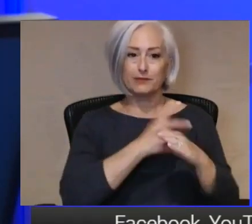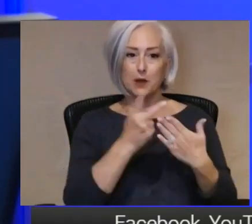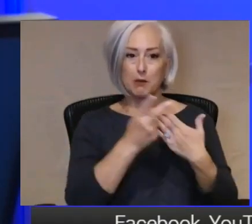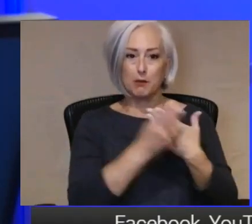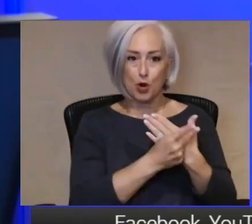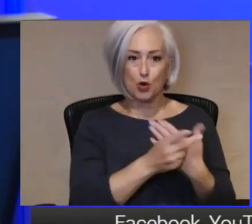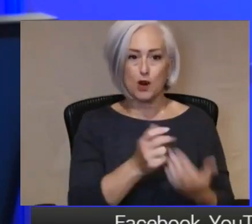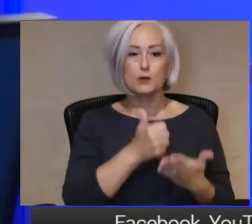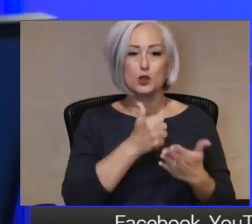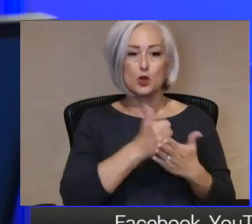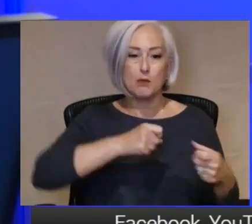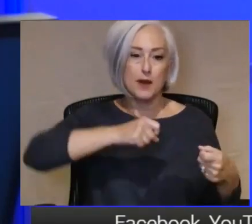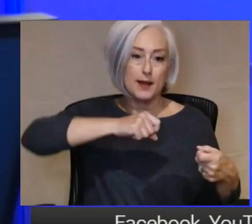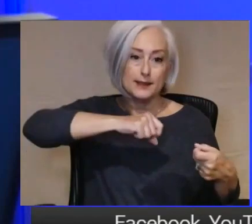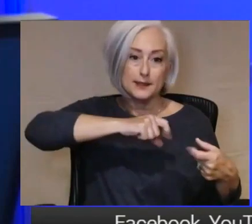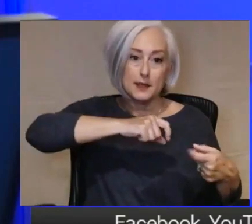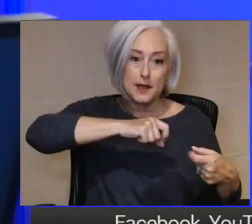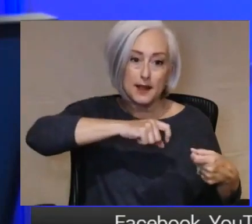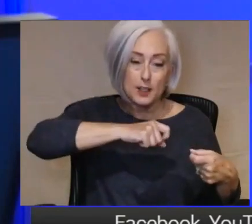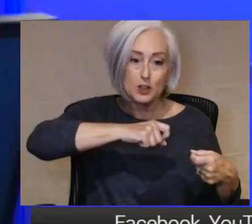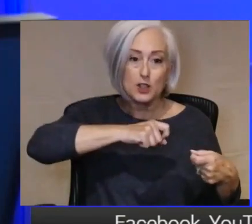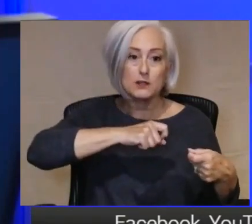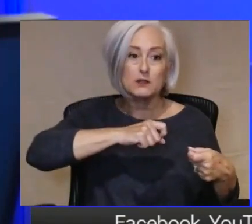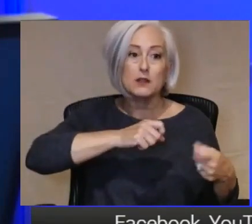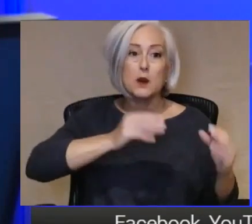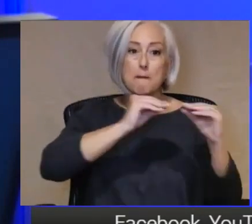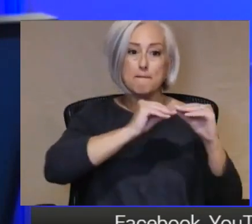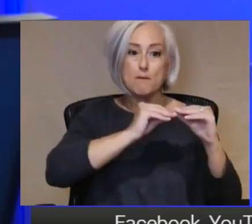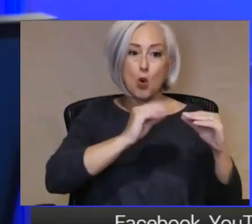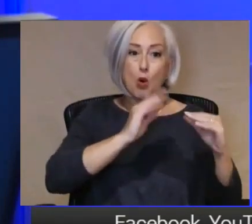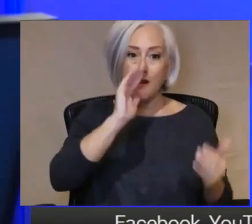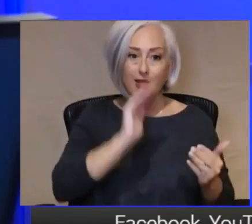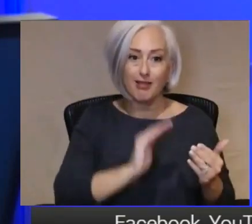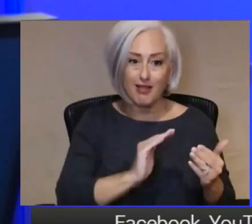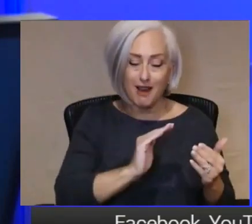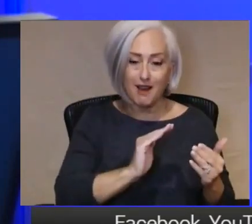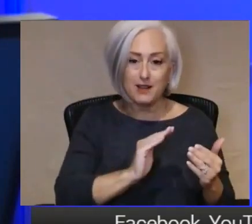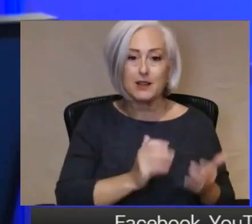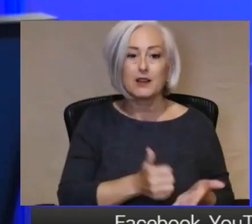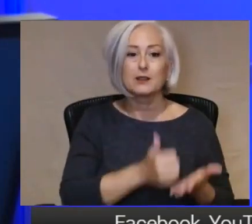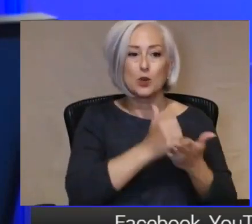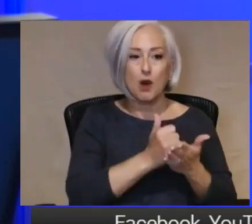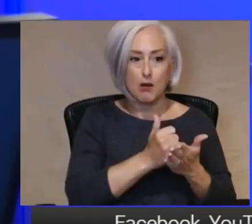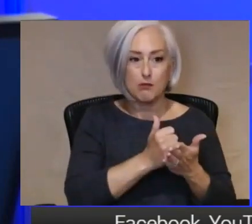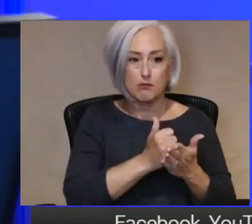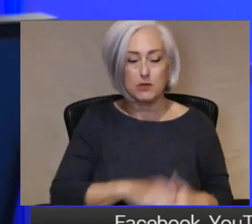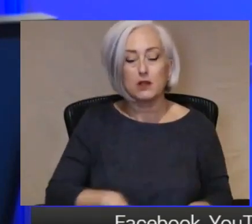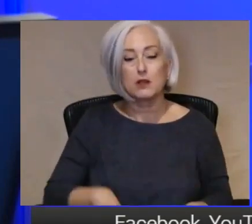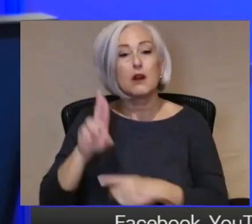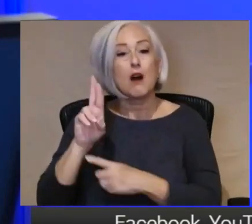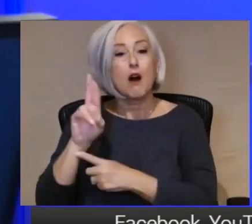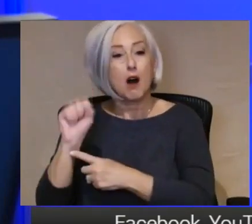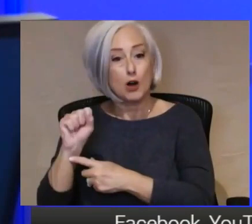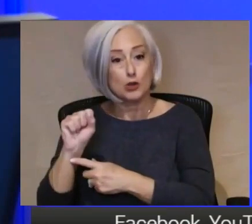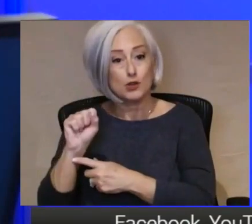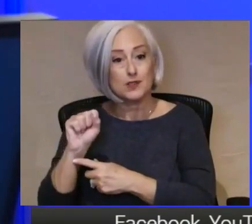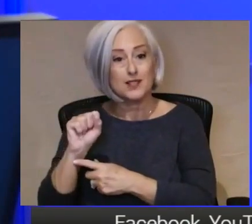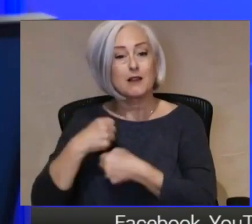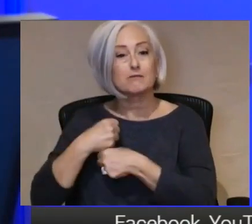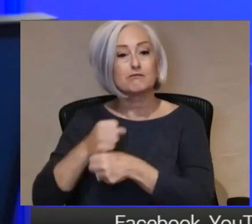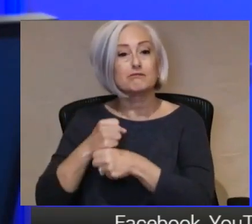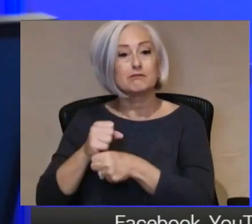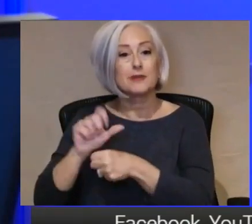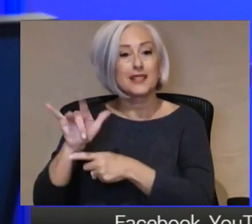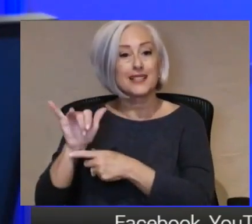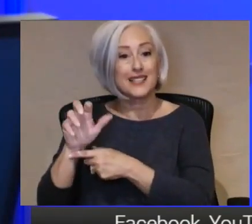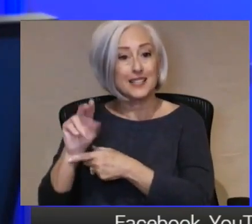the stimulation if you have side effects. With focused ultrasound, it's kind of a lesion that is created. The benefits and the side effects